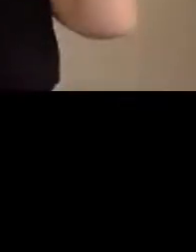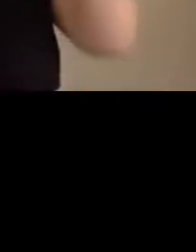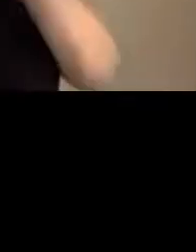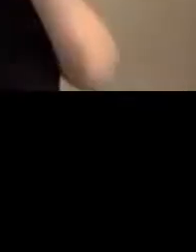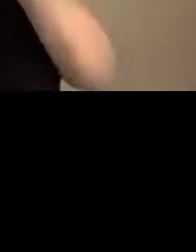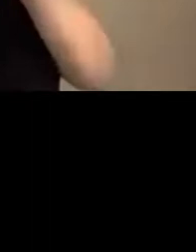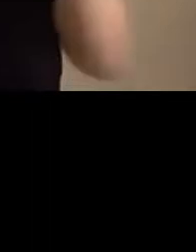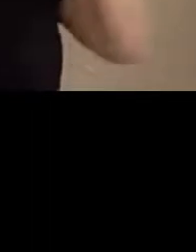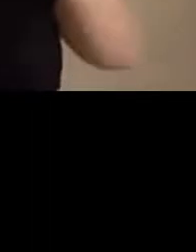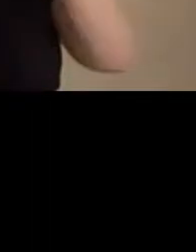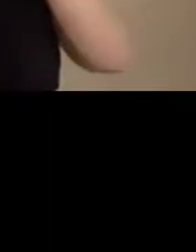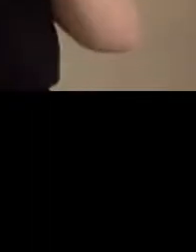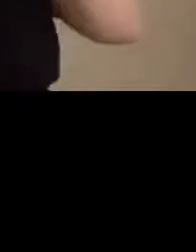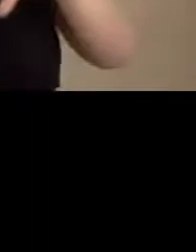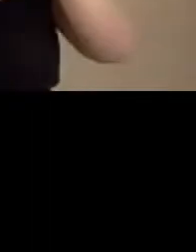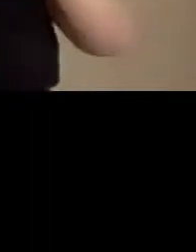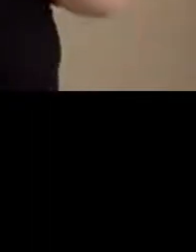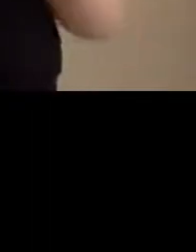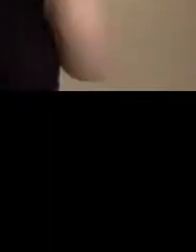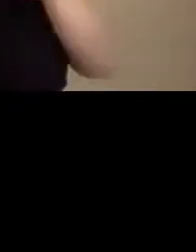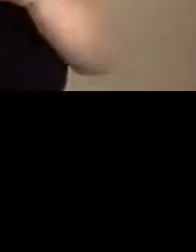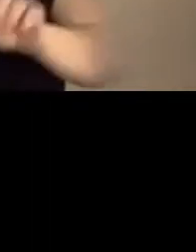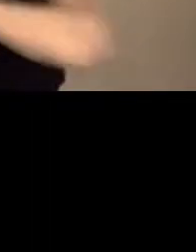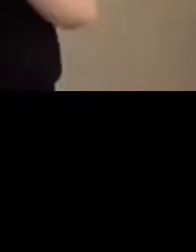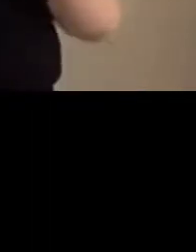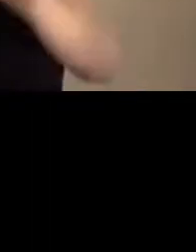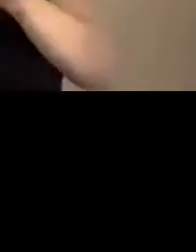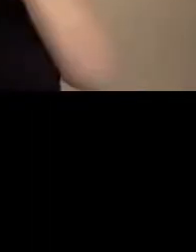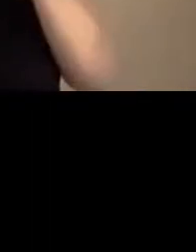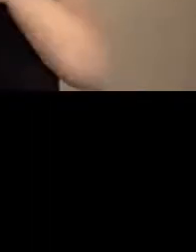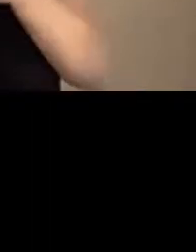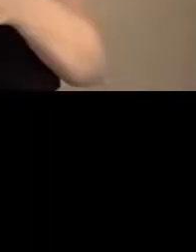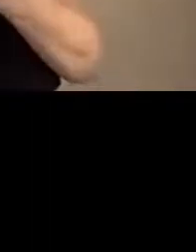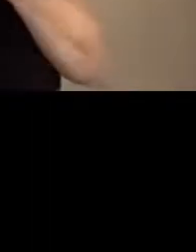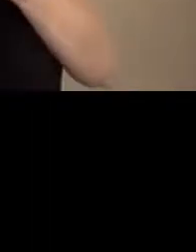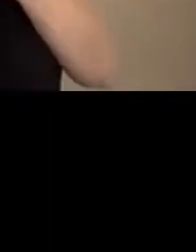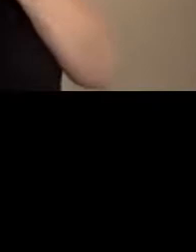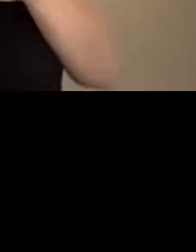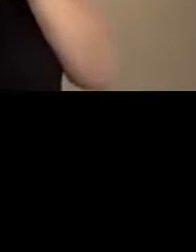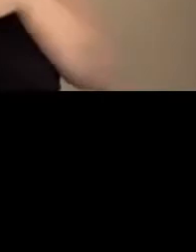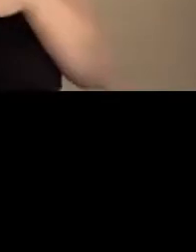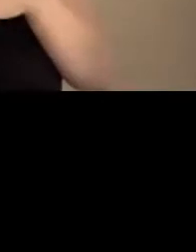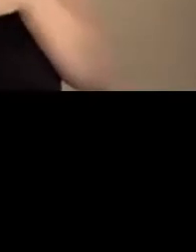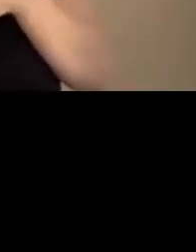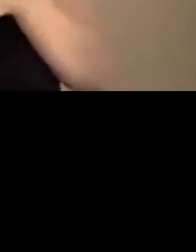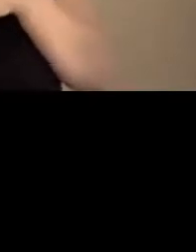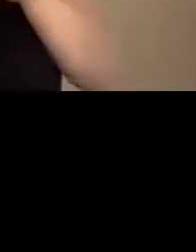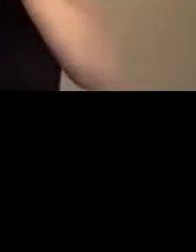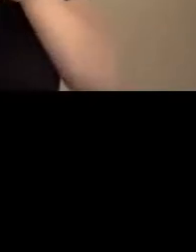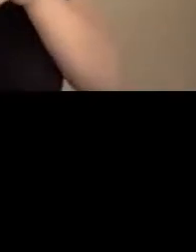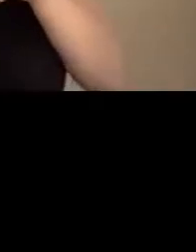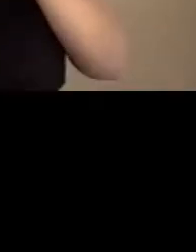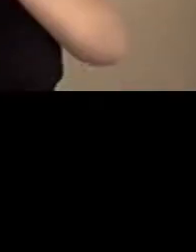UK. Supported by funding from Arts Council England, Leeds 2023, and Wakefield Council, we've been